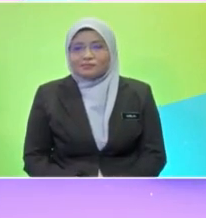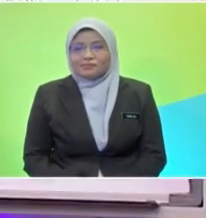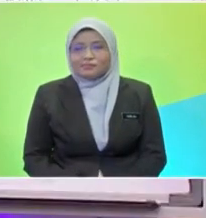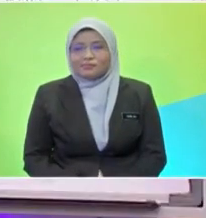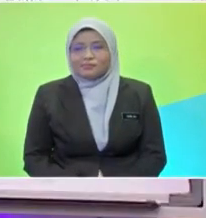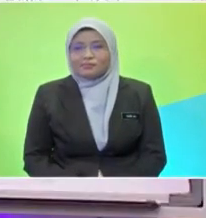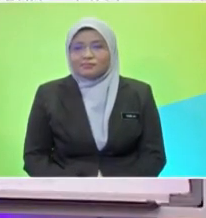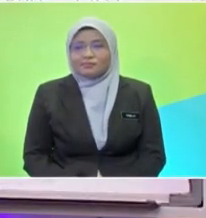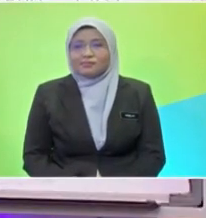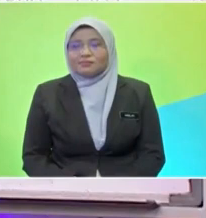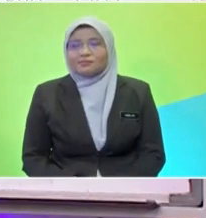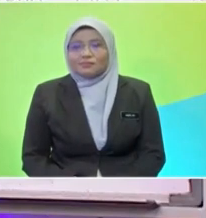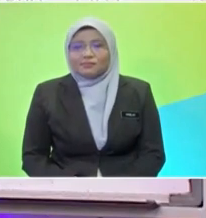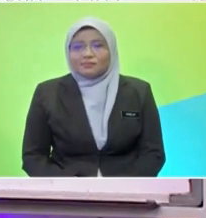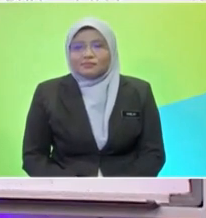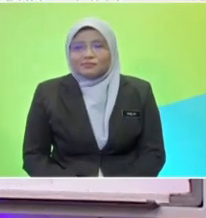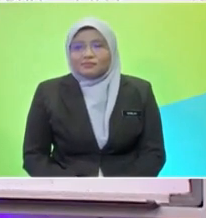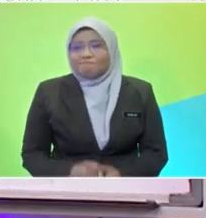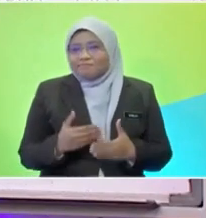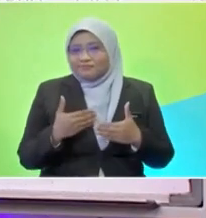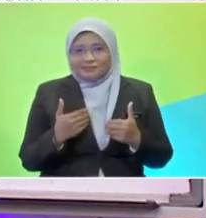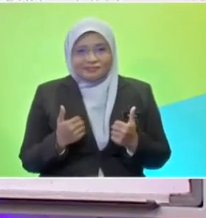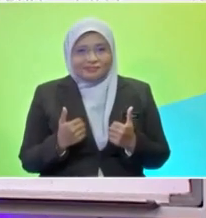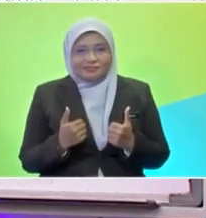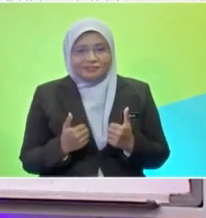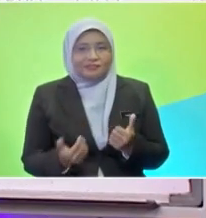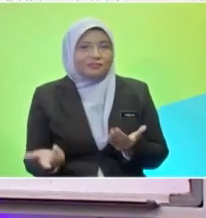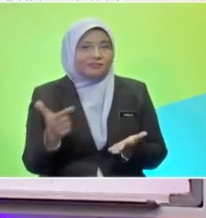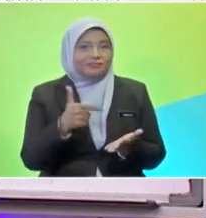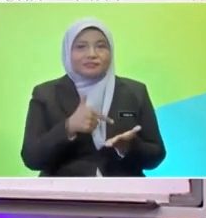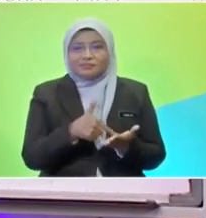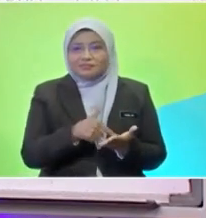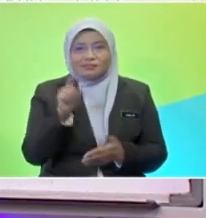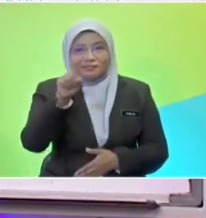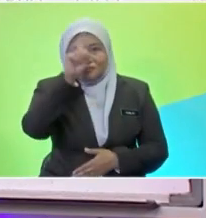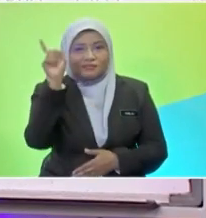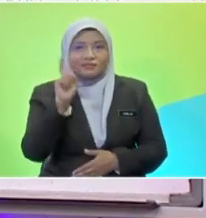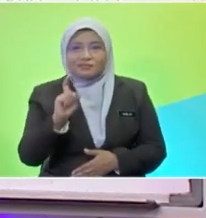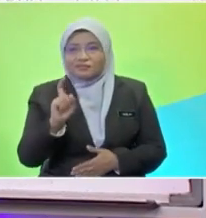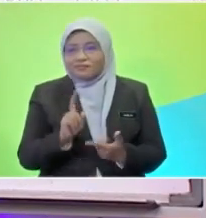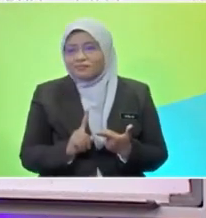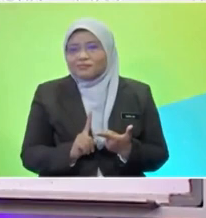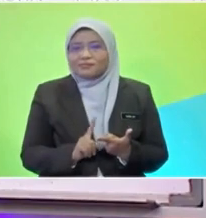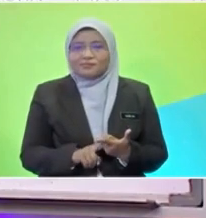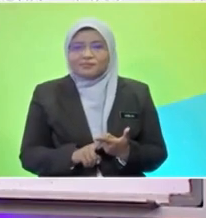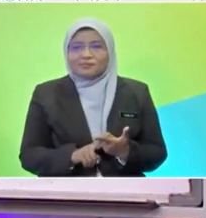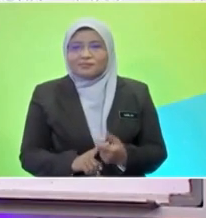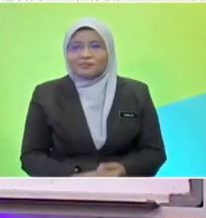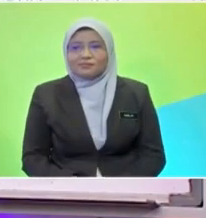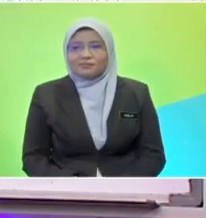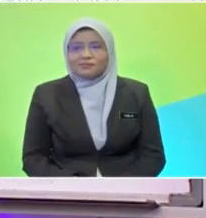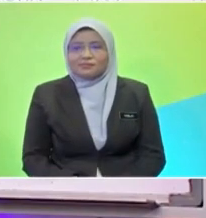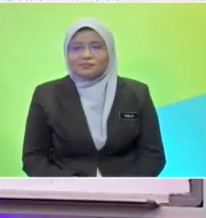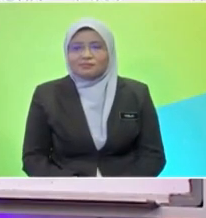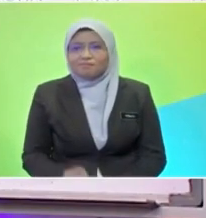father encouraged her to become a singer. Good job, Shifa. Next question. Okay, ready, boys and girls?